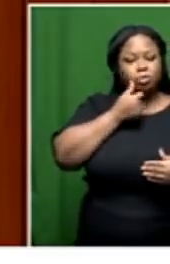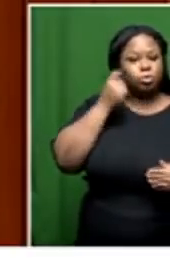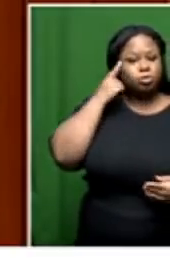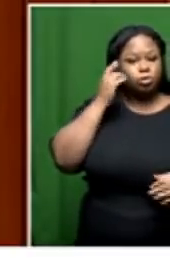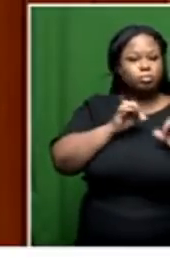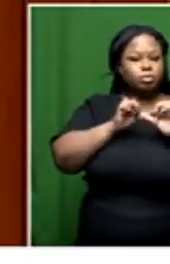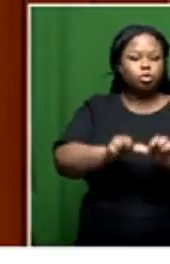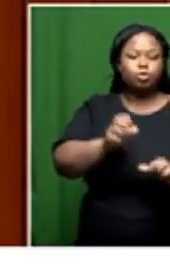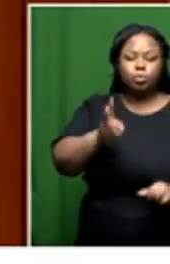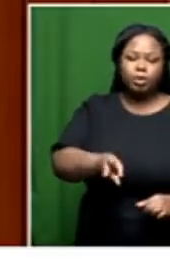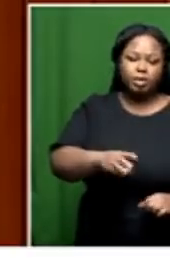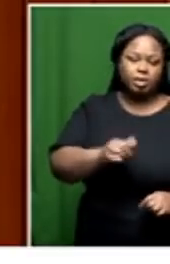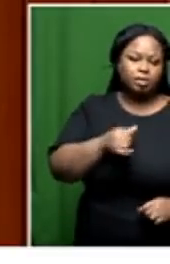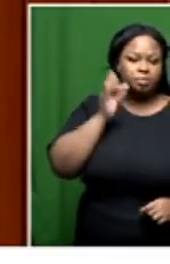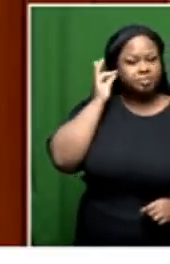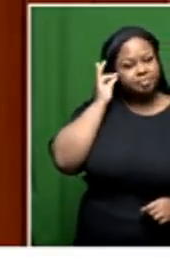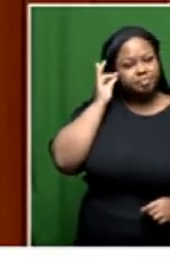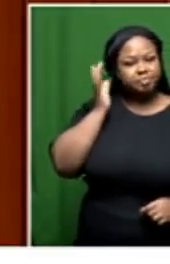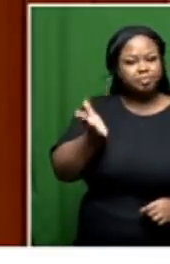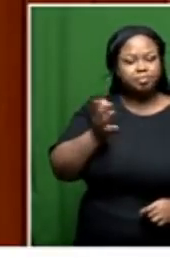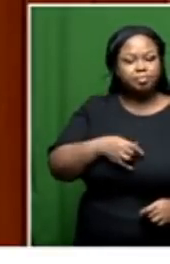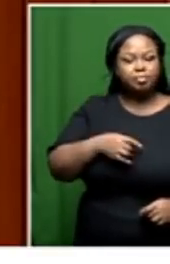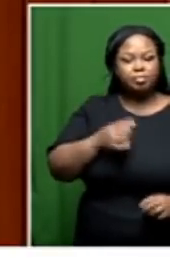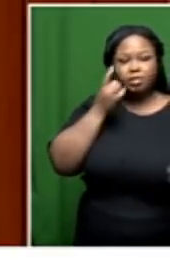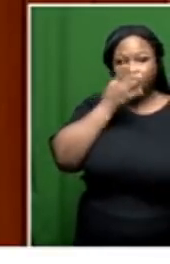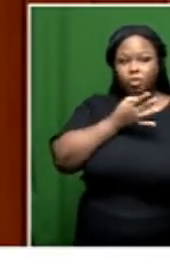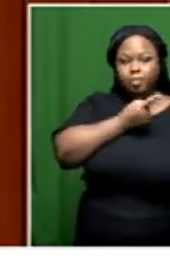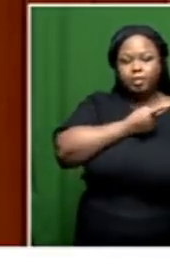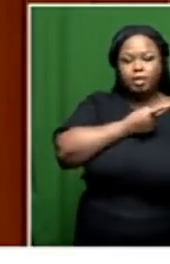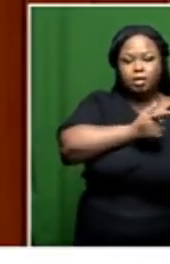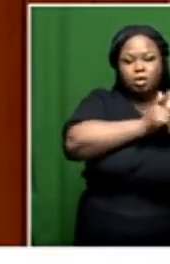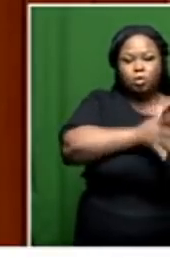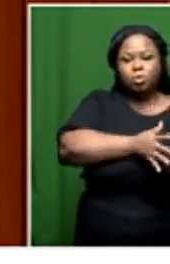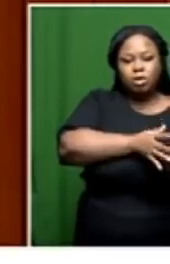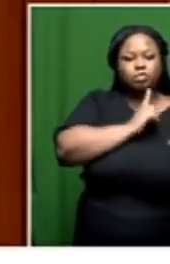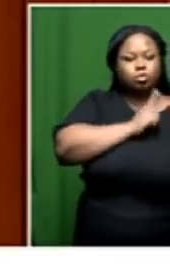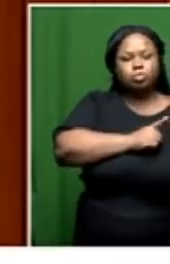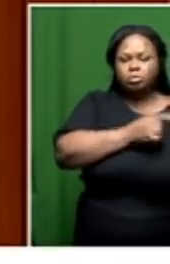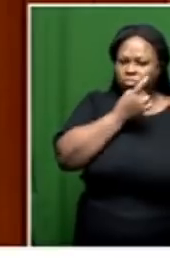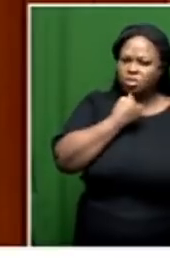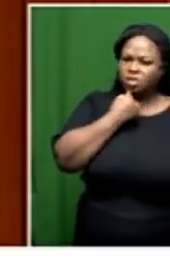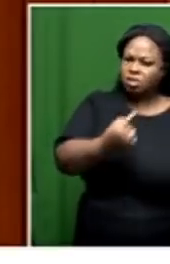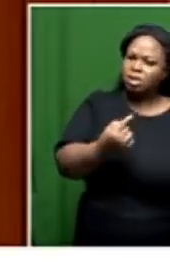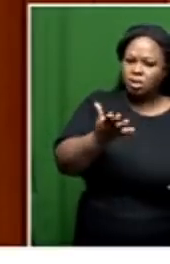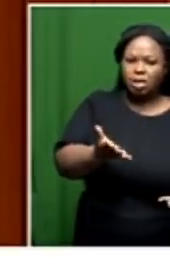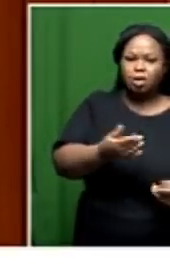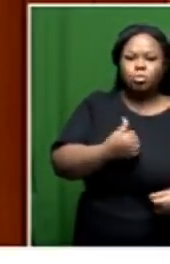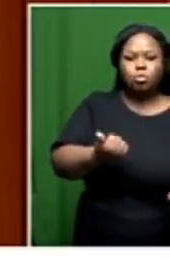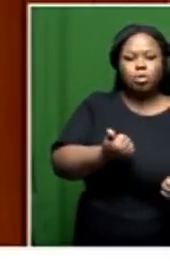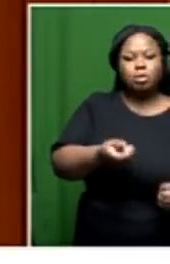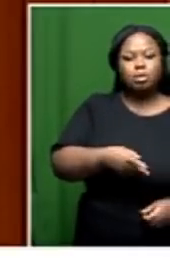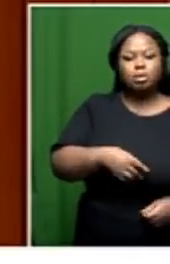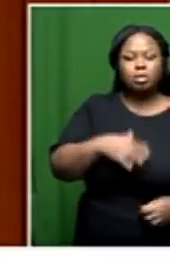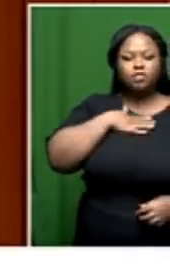to be continuing, we then heard his instructing attorney taking the court into confidence and saying that yet again they were